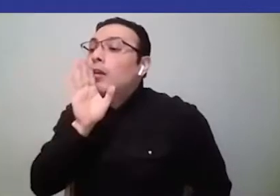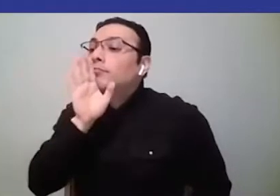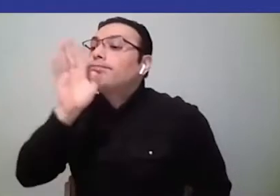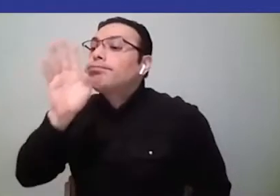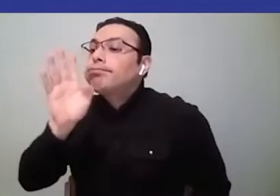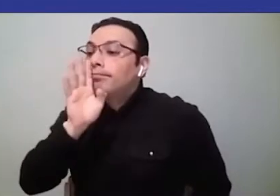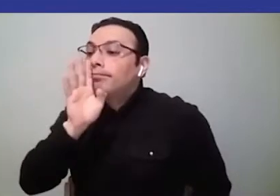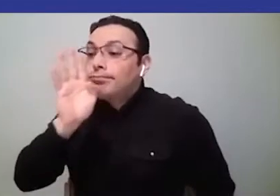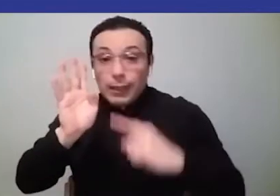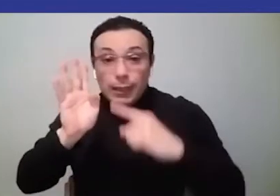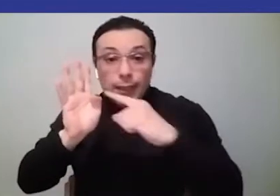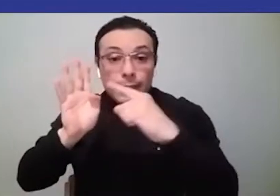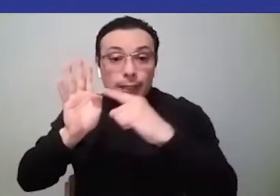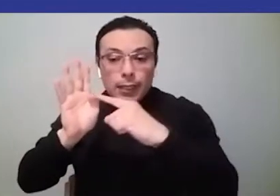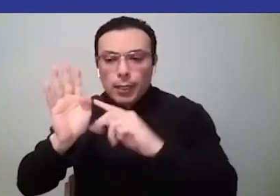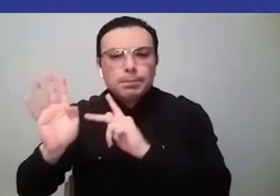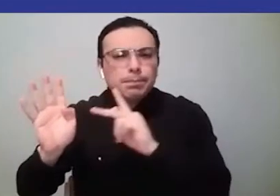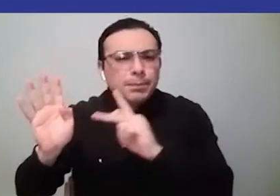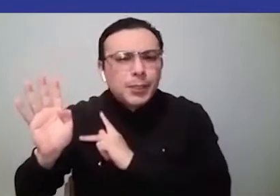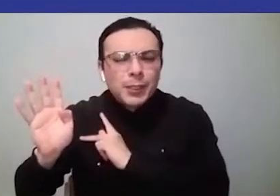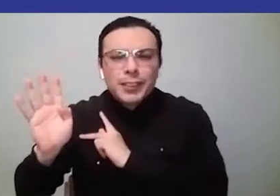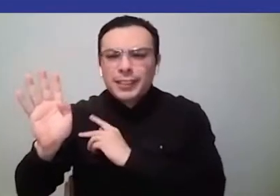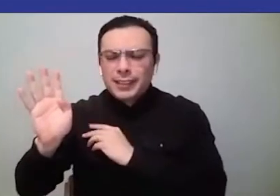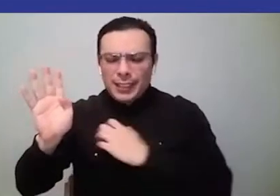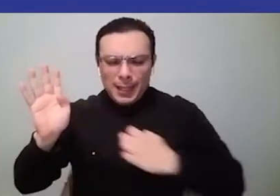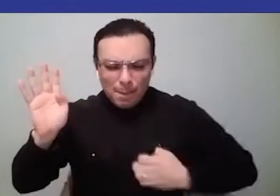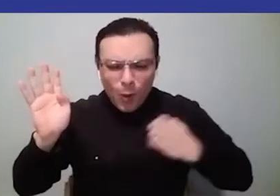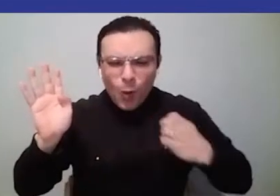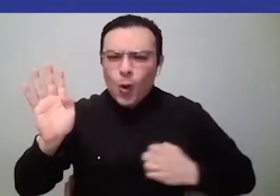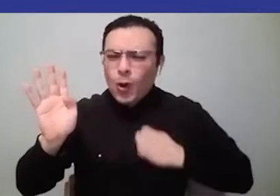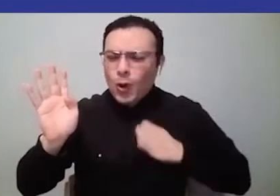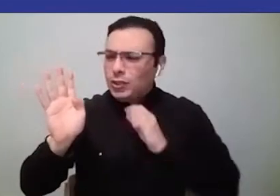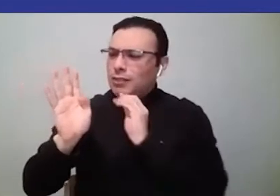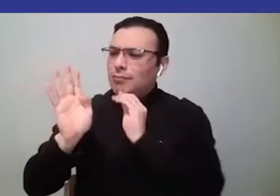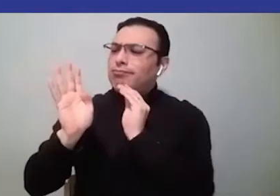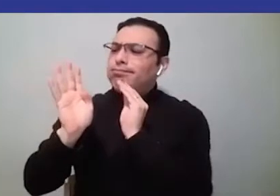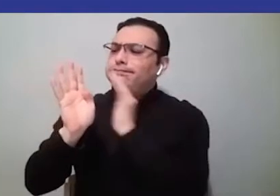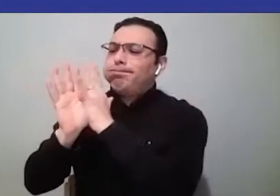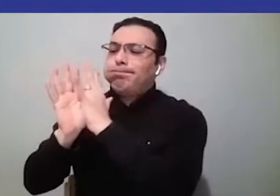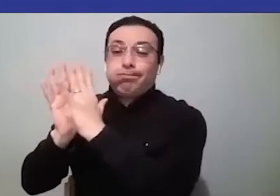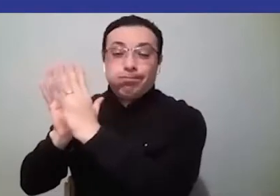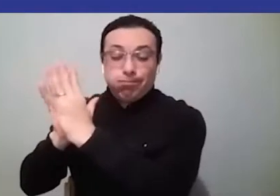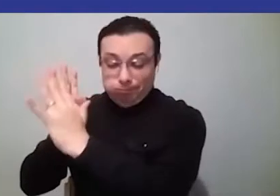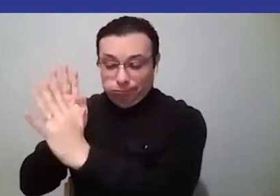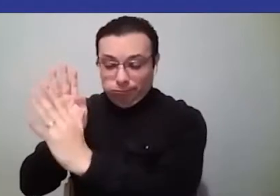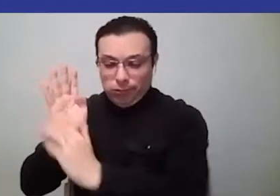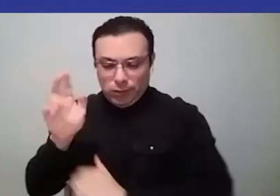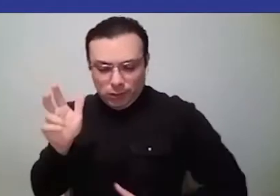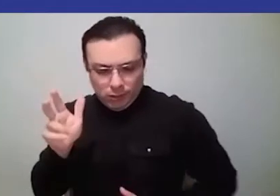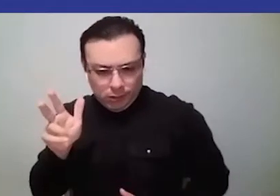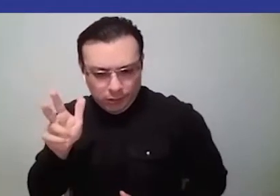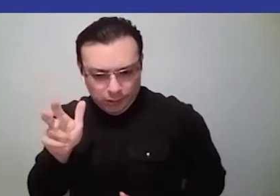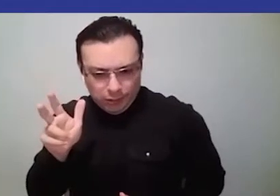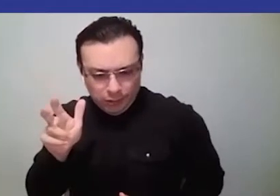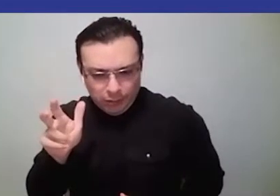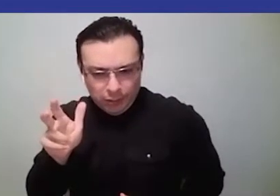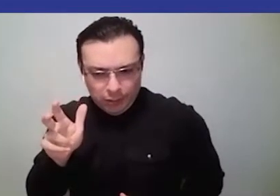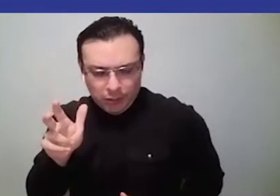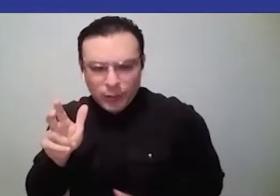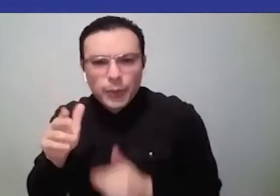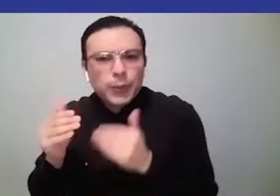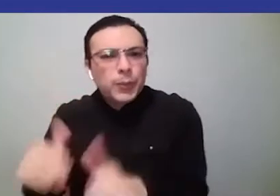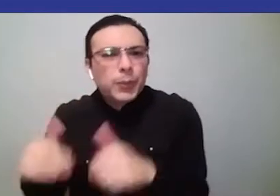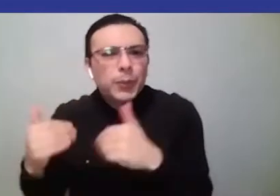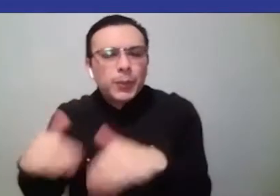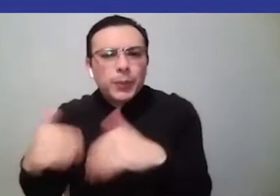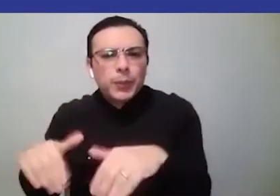come through on the tape, that is something that is outside of the print record. Like you can't get that